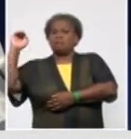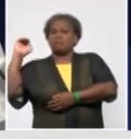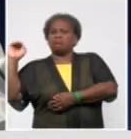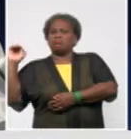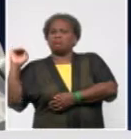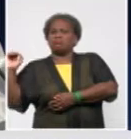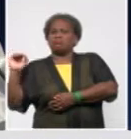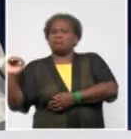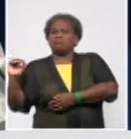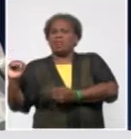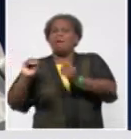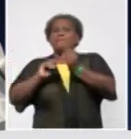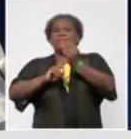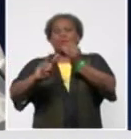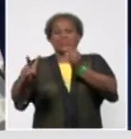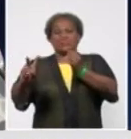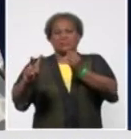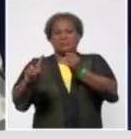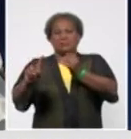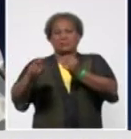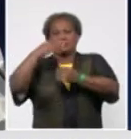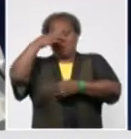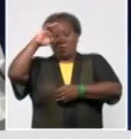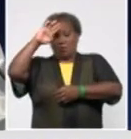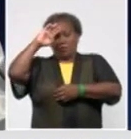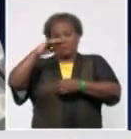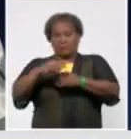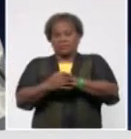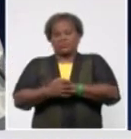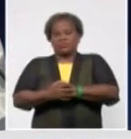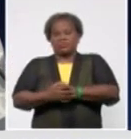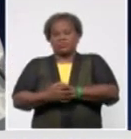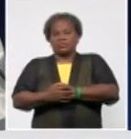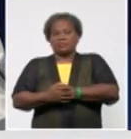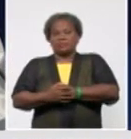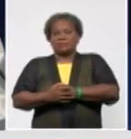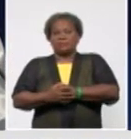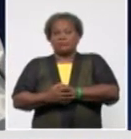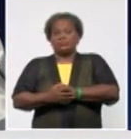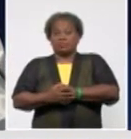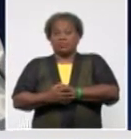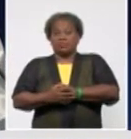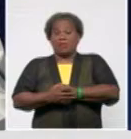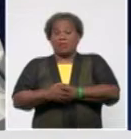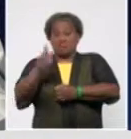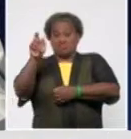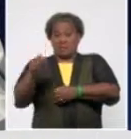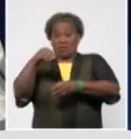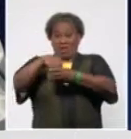diagnosed in Cuba have had contact with someone who had previously tested positive to the virus.